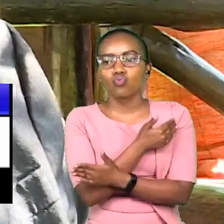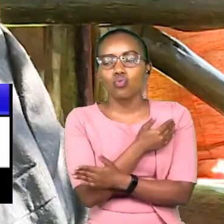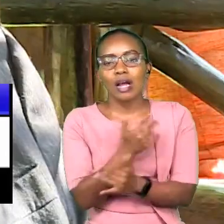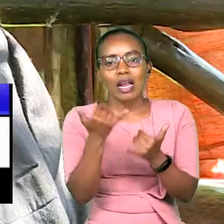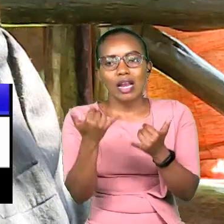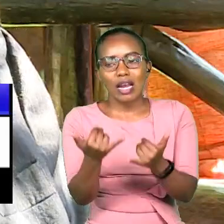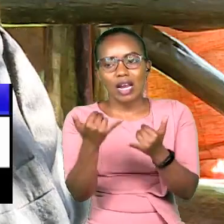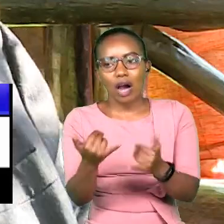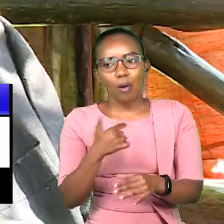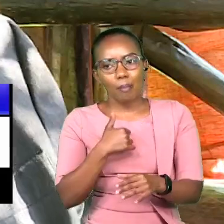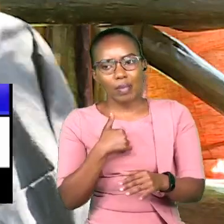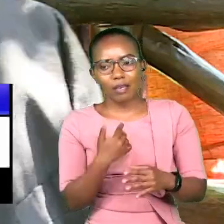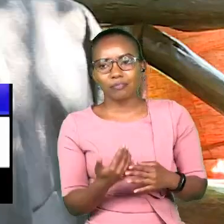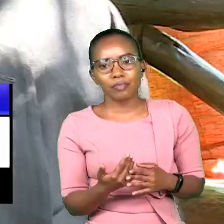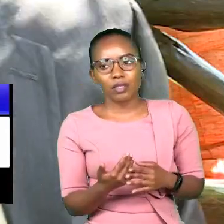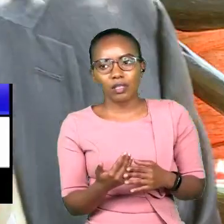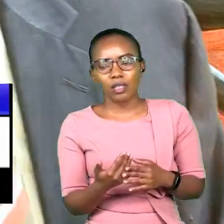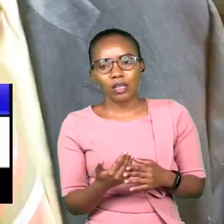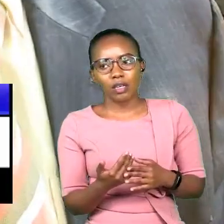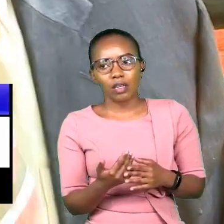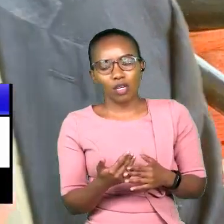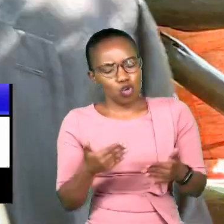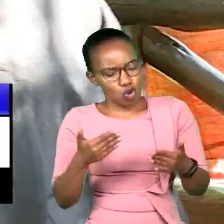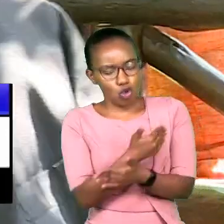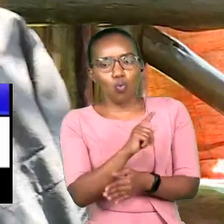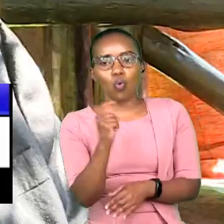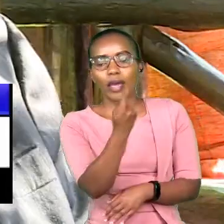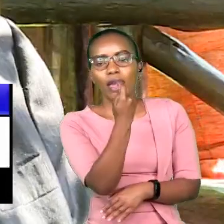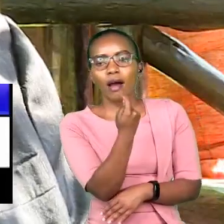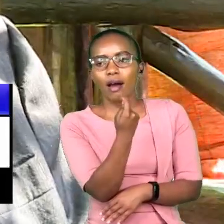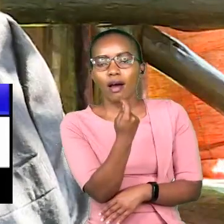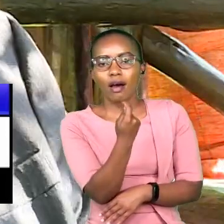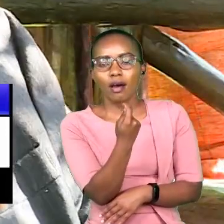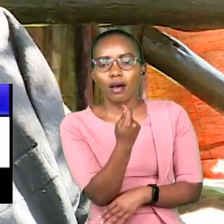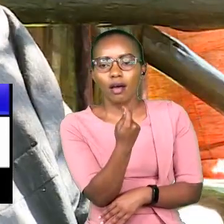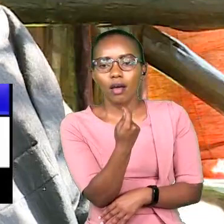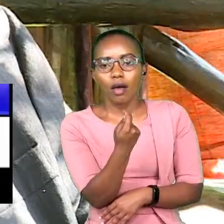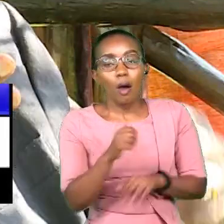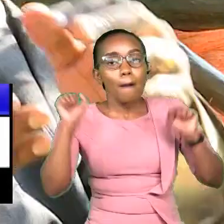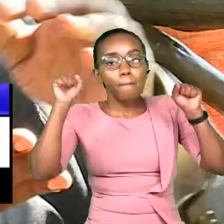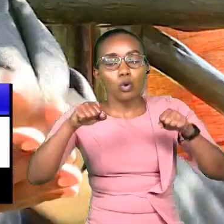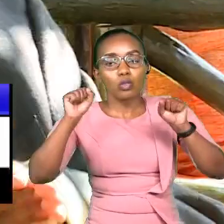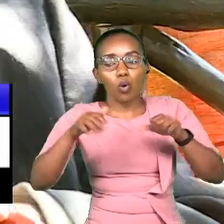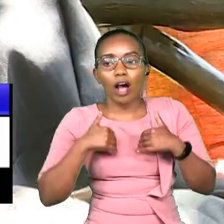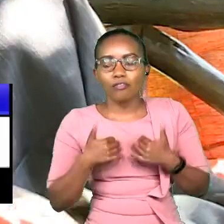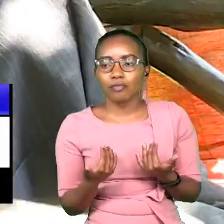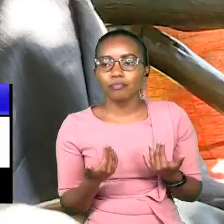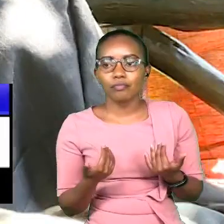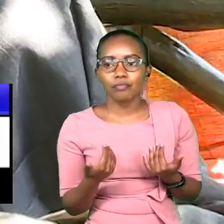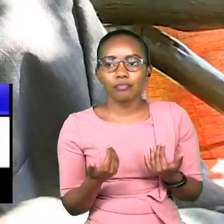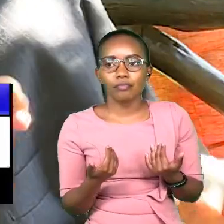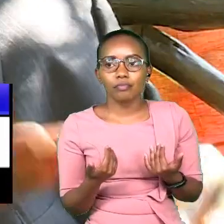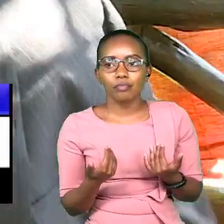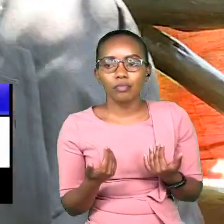cleanup, to rebuild Kenya anew so that we have like a blank slate to write